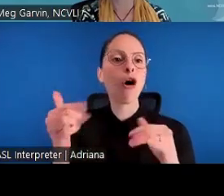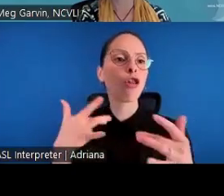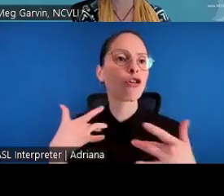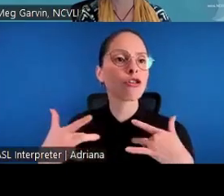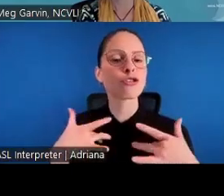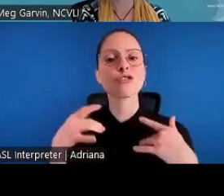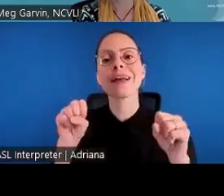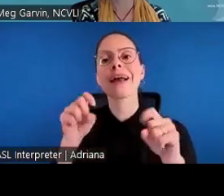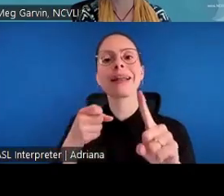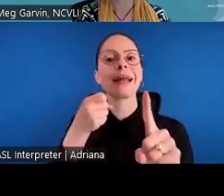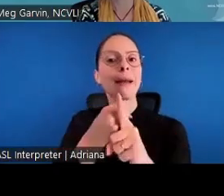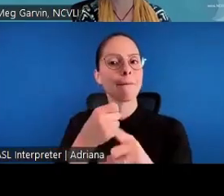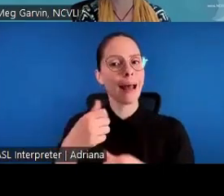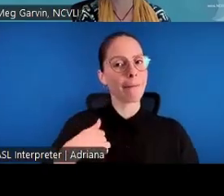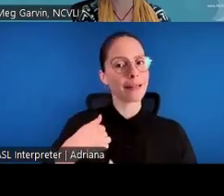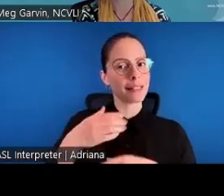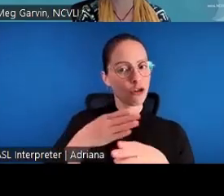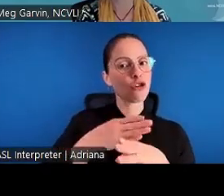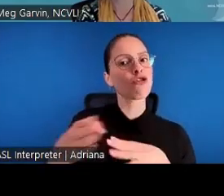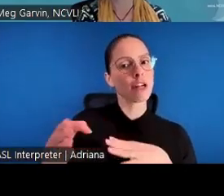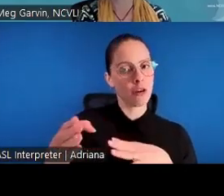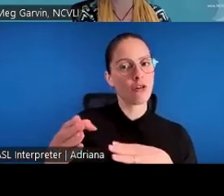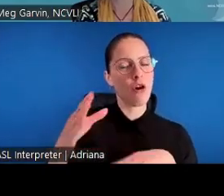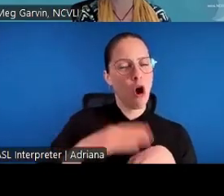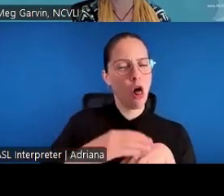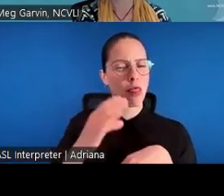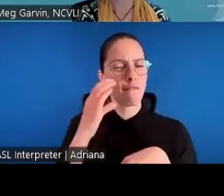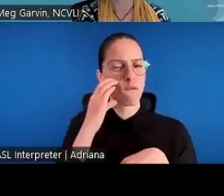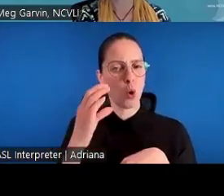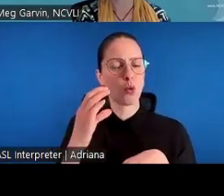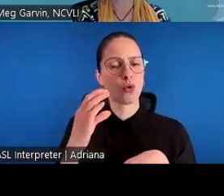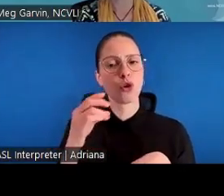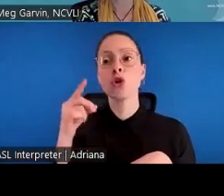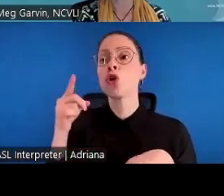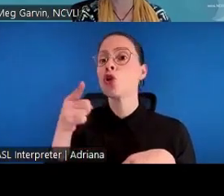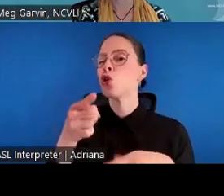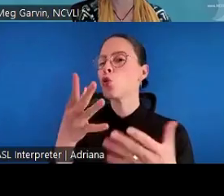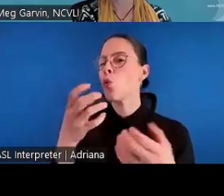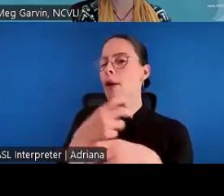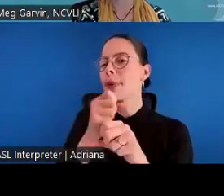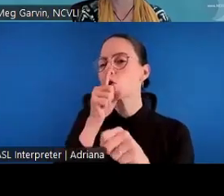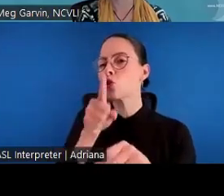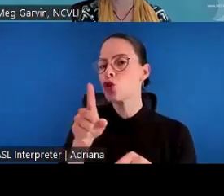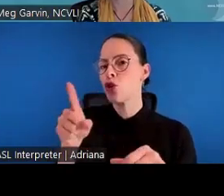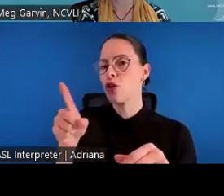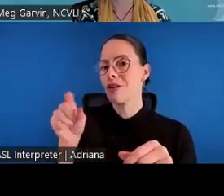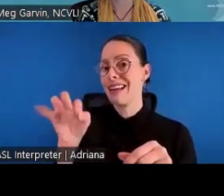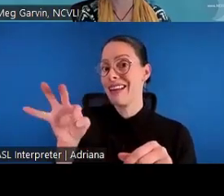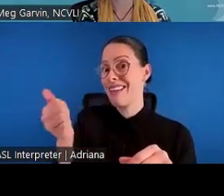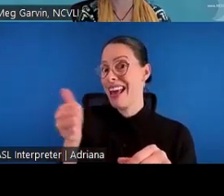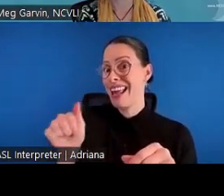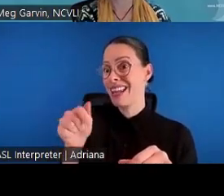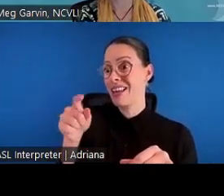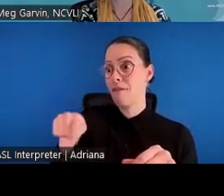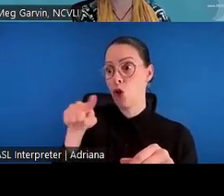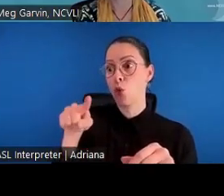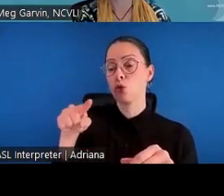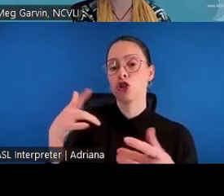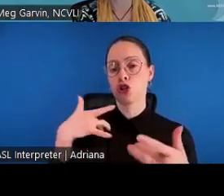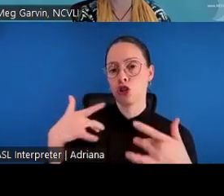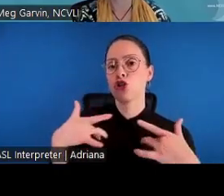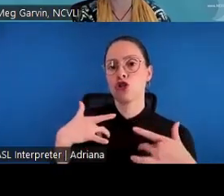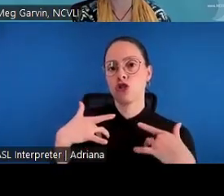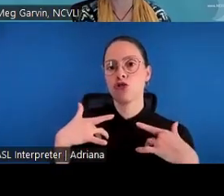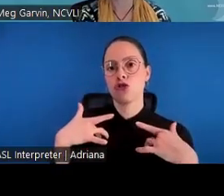military career that might be on their phone. You want to make sure you explore whether they have any of those concerns, specific concerns about what's on their